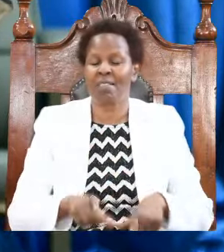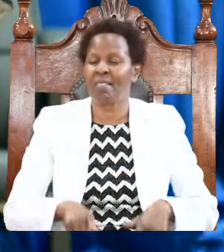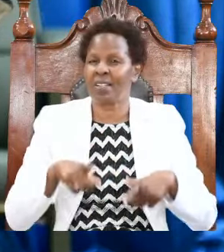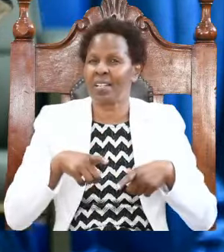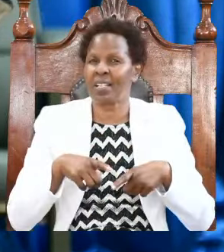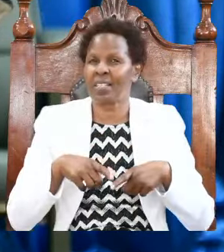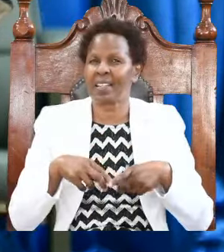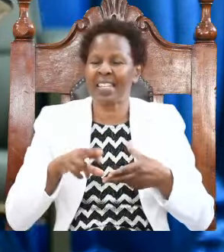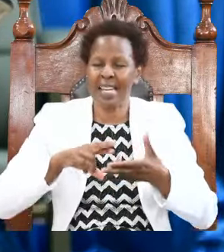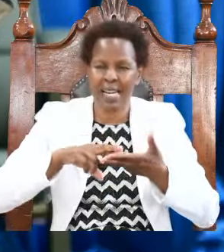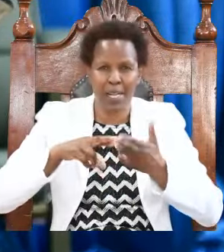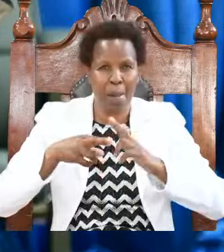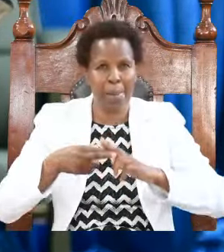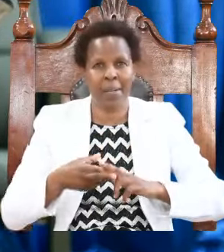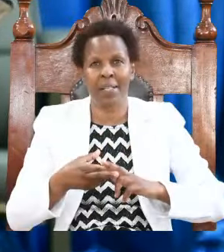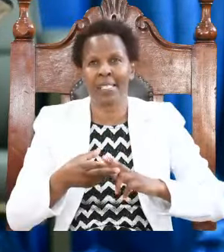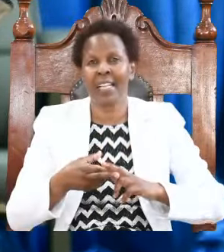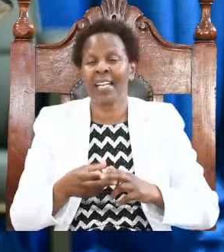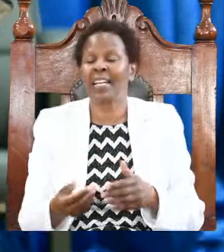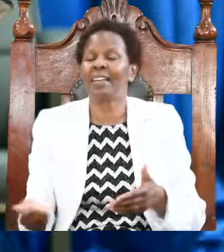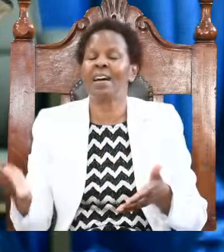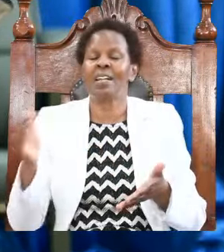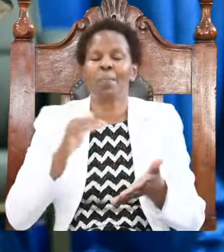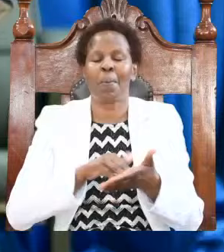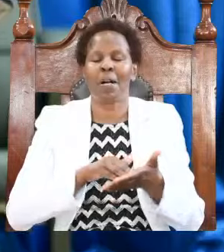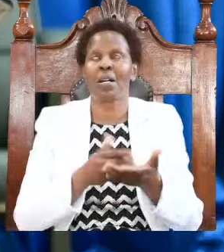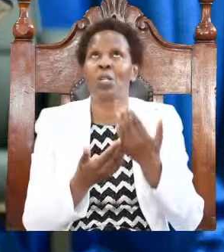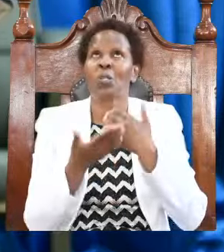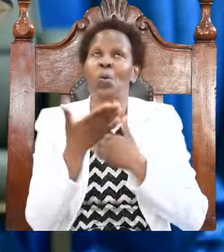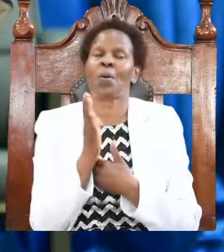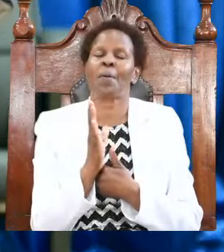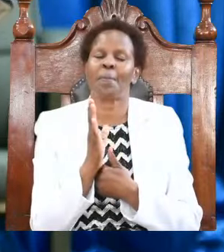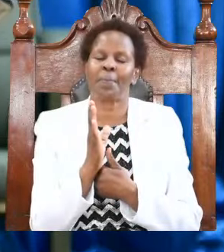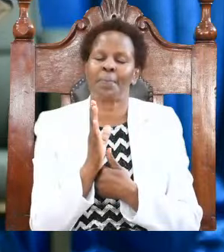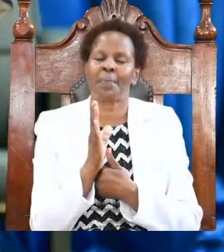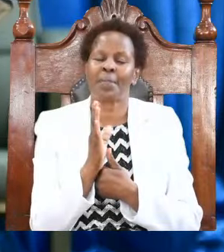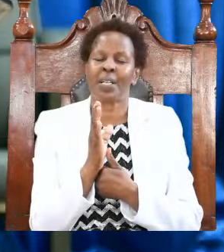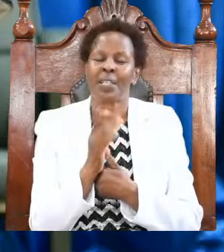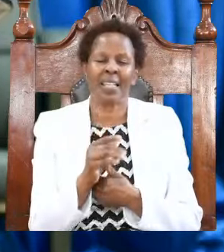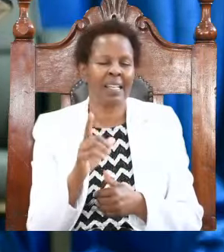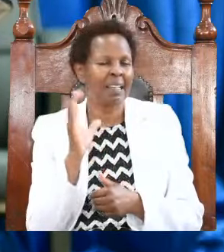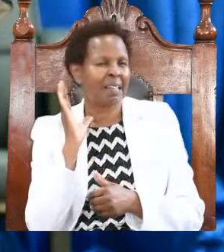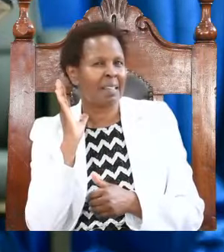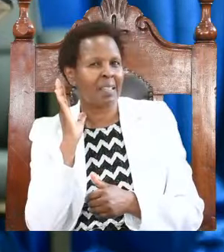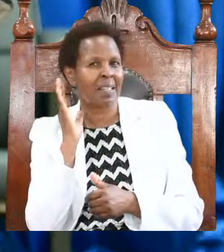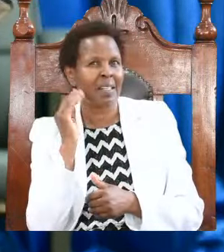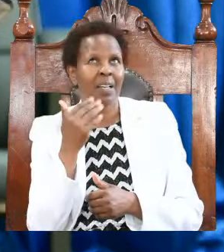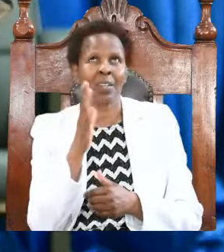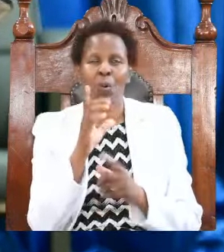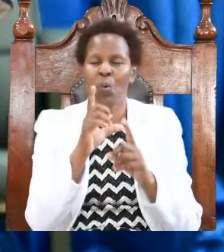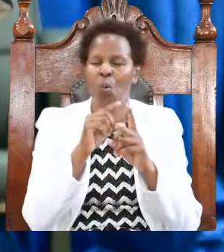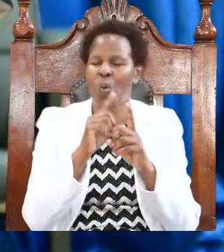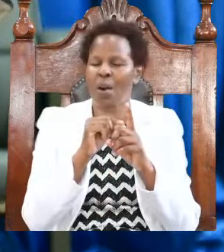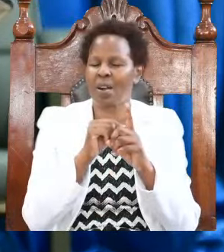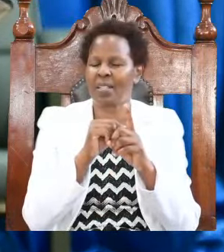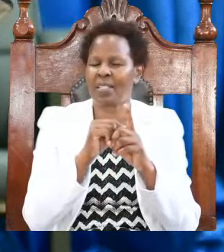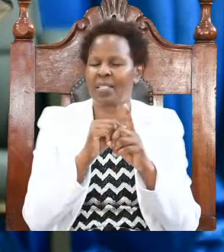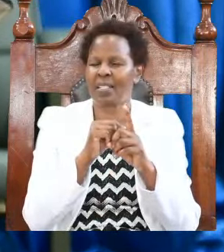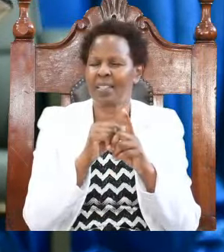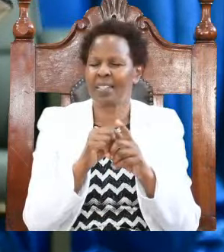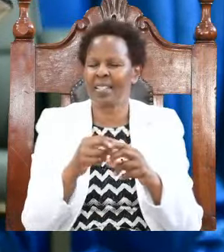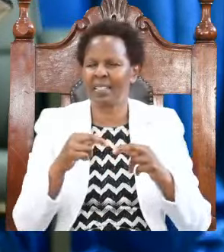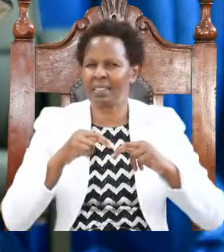they repent and they turn to the Lord. In fact, when they got to hear the word being read, they looked at their